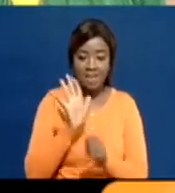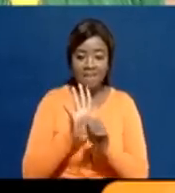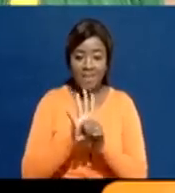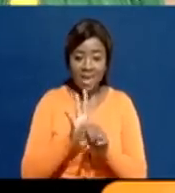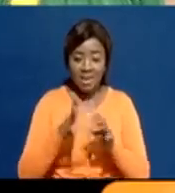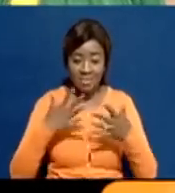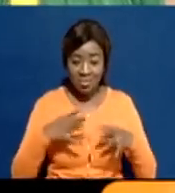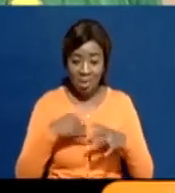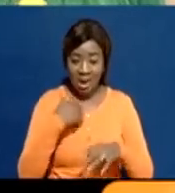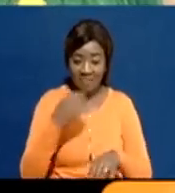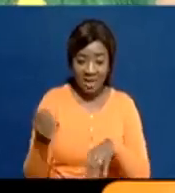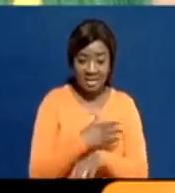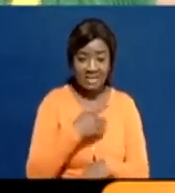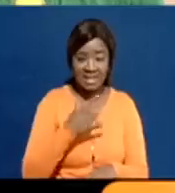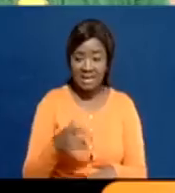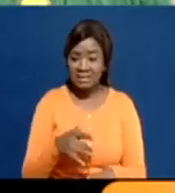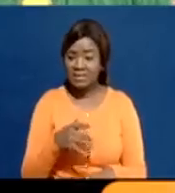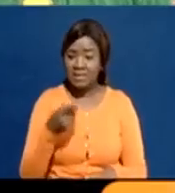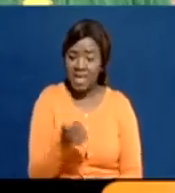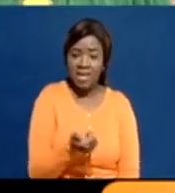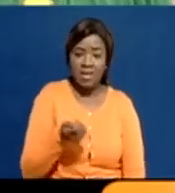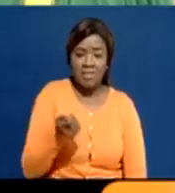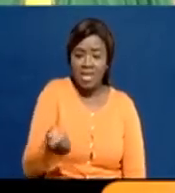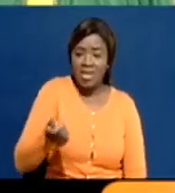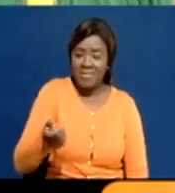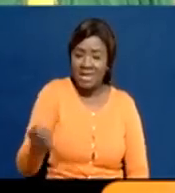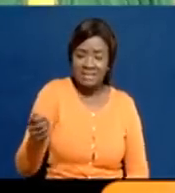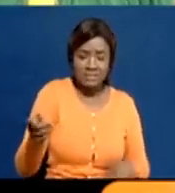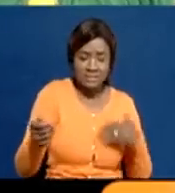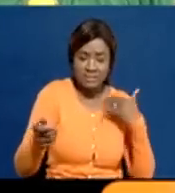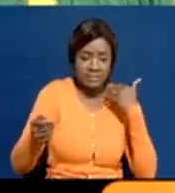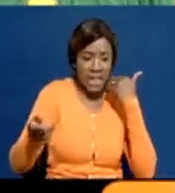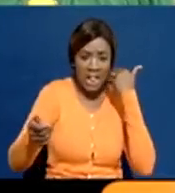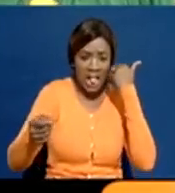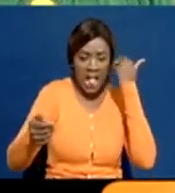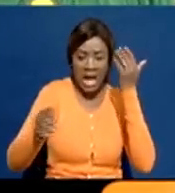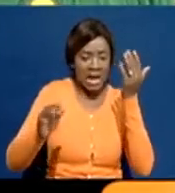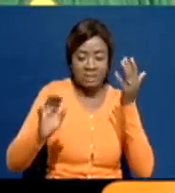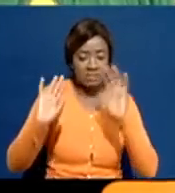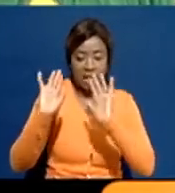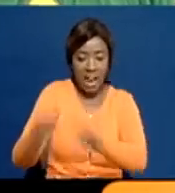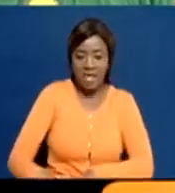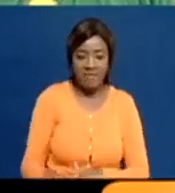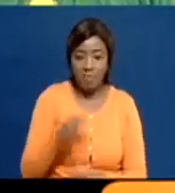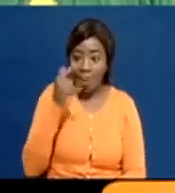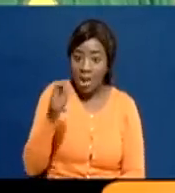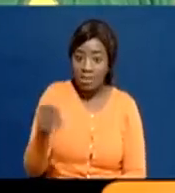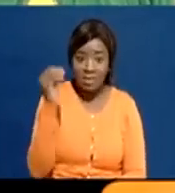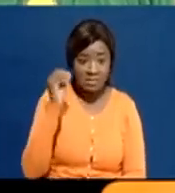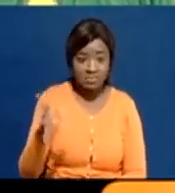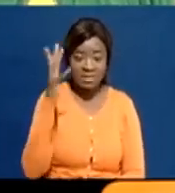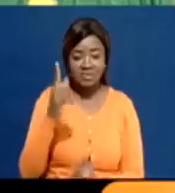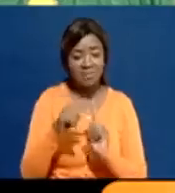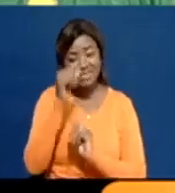because of the amount. You just need to look into the social media pages. Everybody's raising money for cancer. Why this